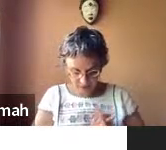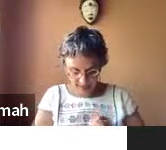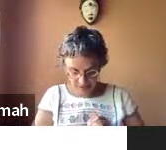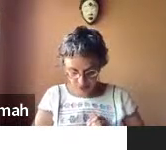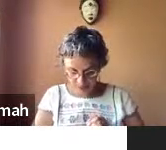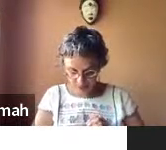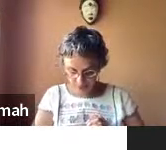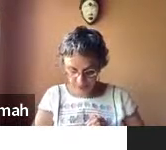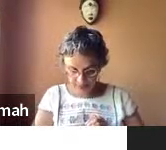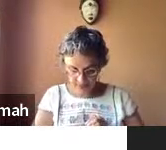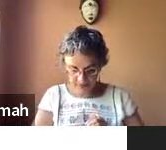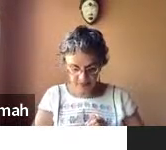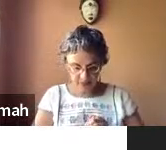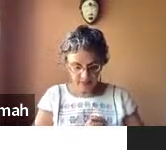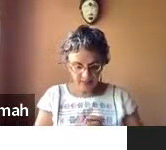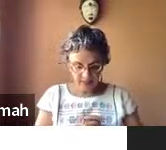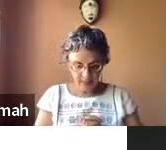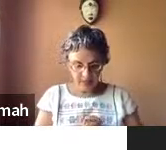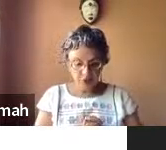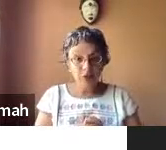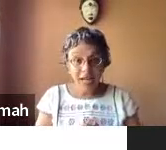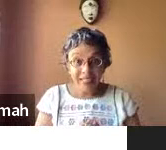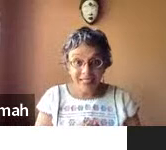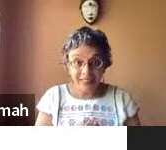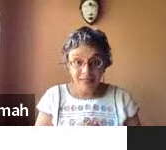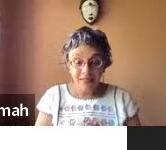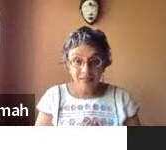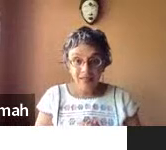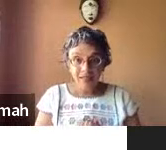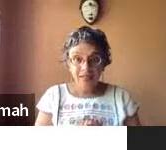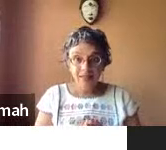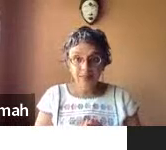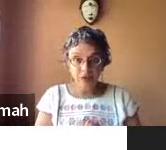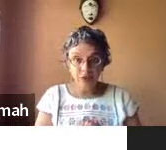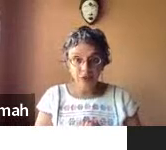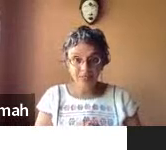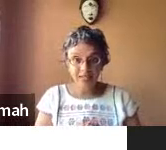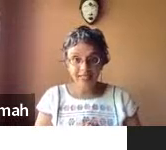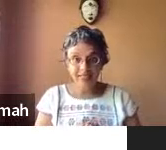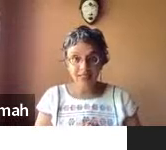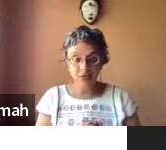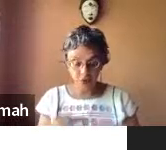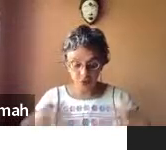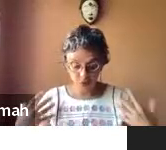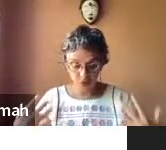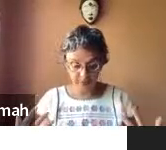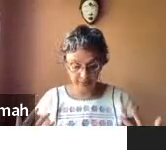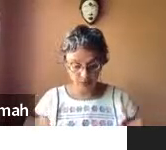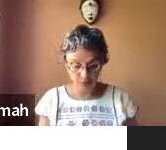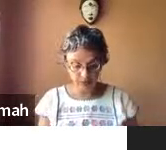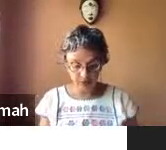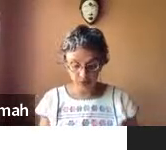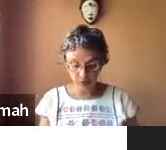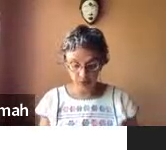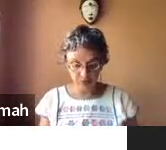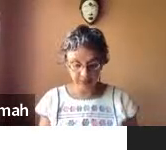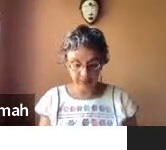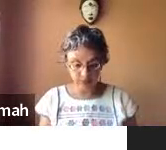together by UN Women, tracking the measures taken to deal